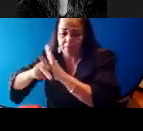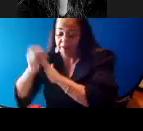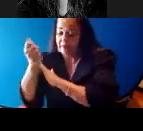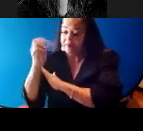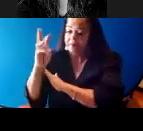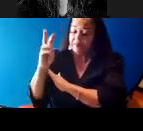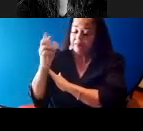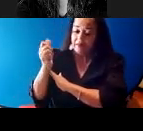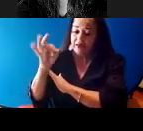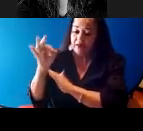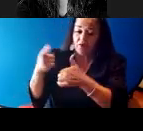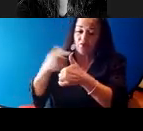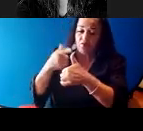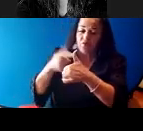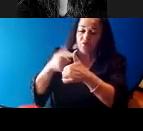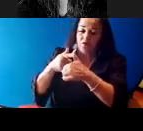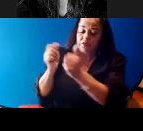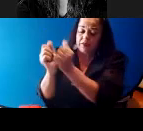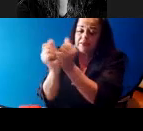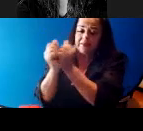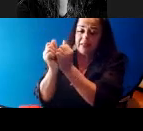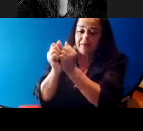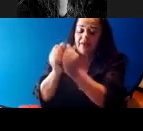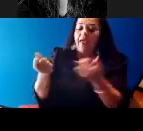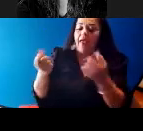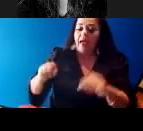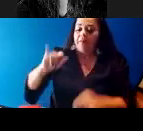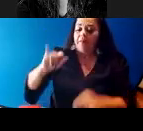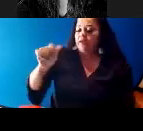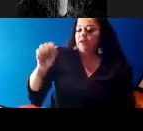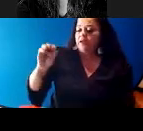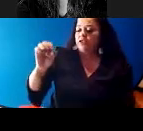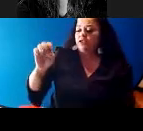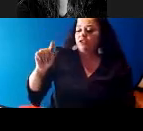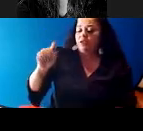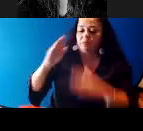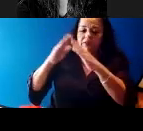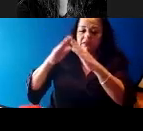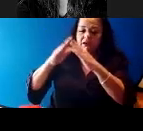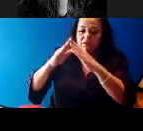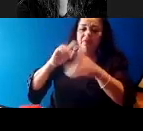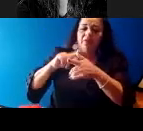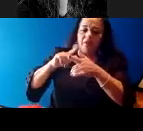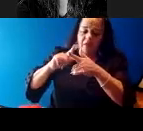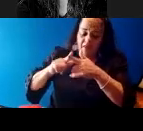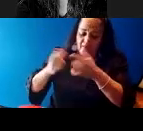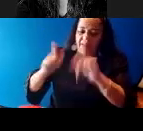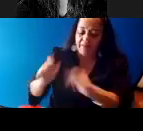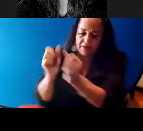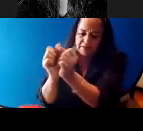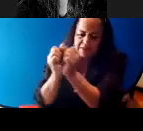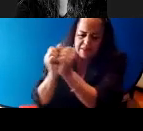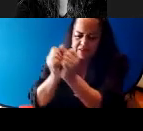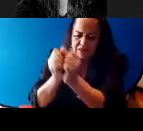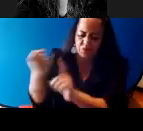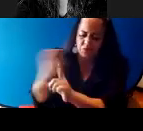1619, the first slave ship docked in Jamestown, and slavery expanded throughout America. Through its brutality and violence,